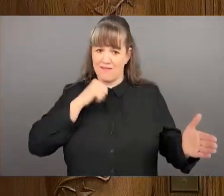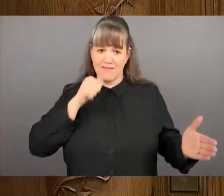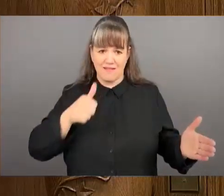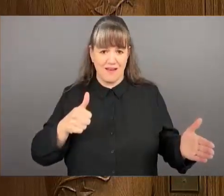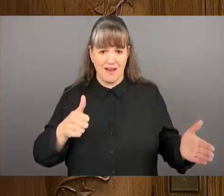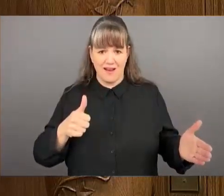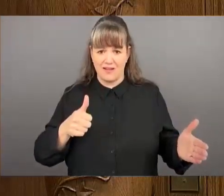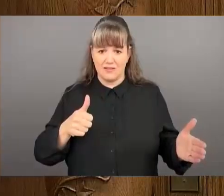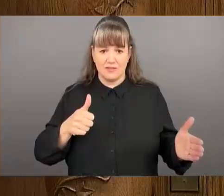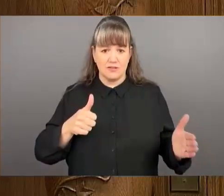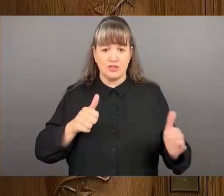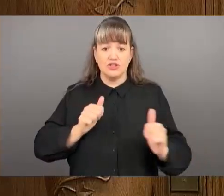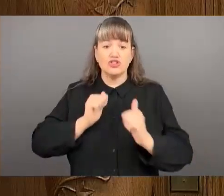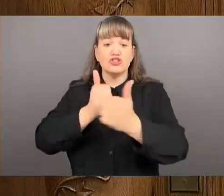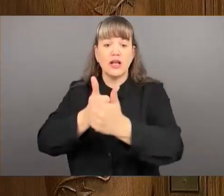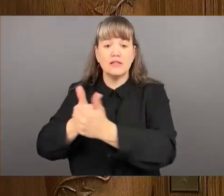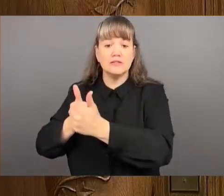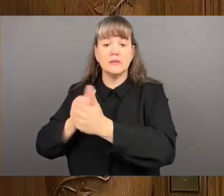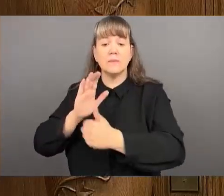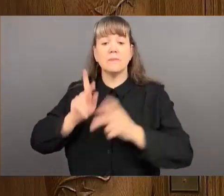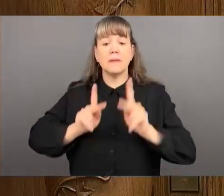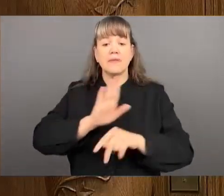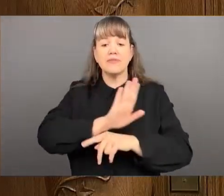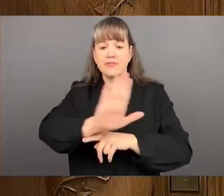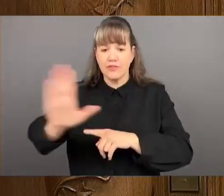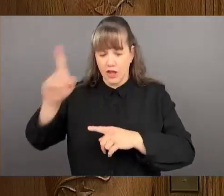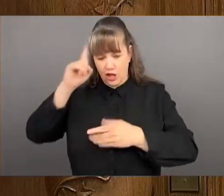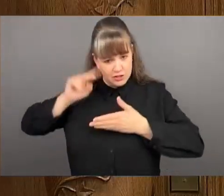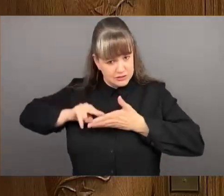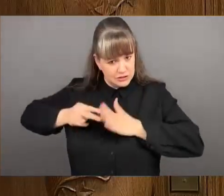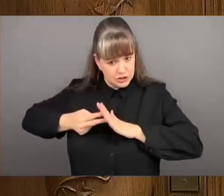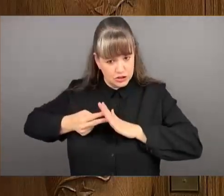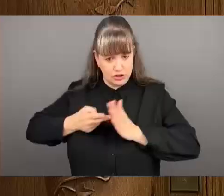credibility. We are asking the question about the matter of the question.